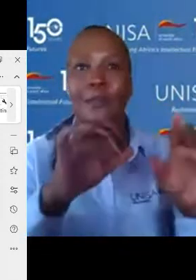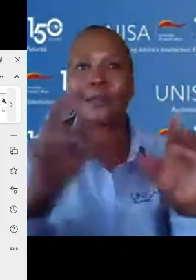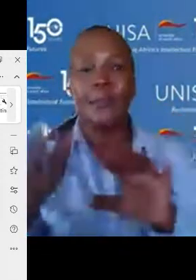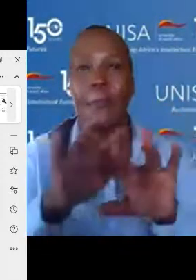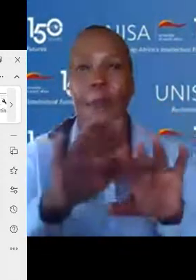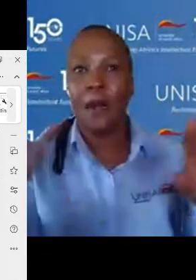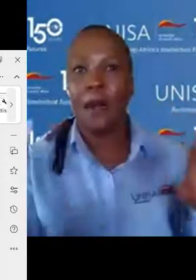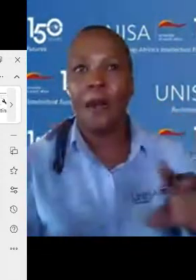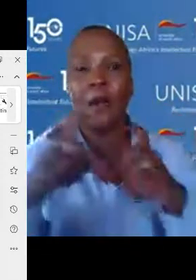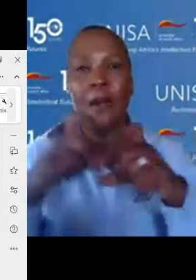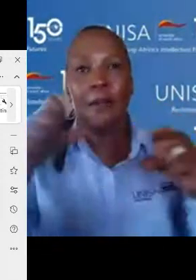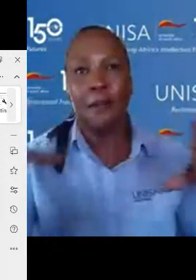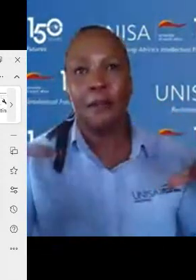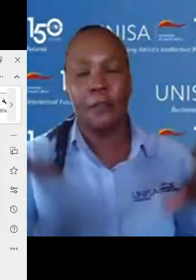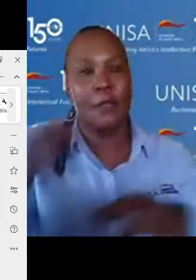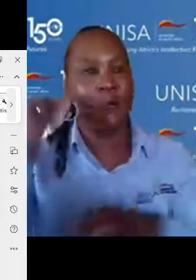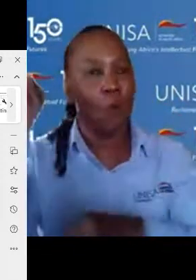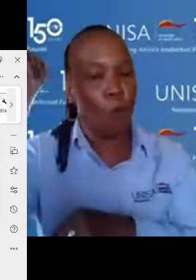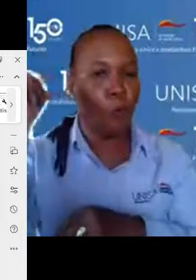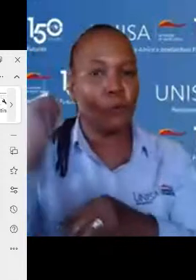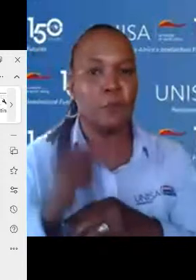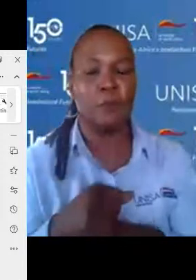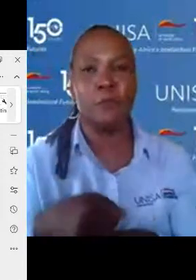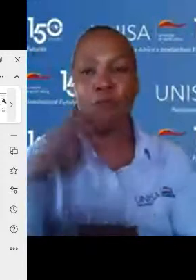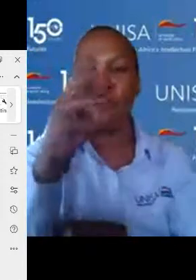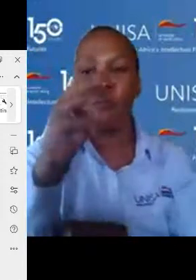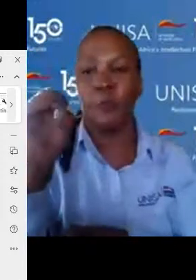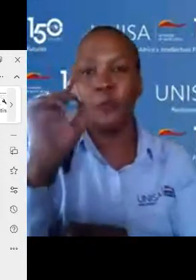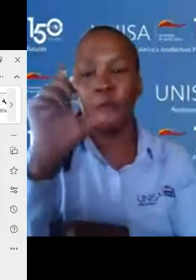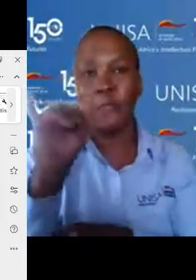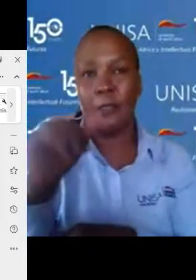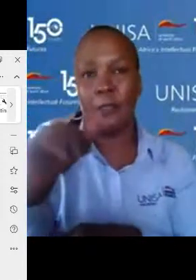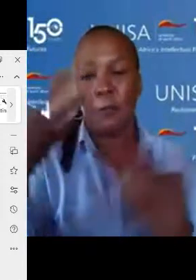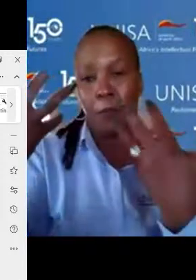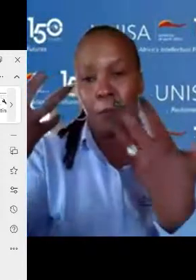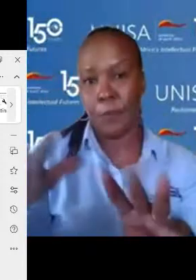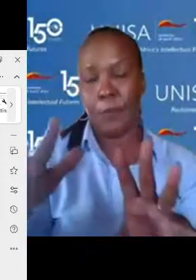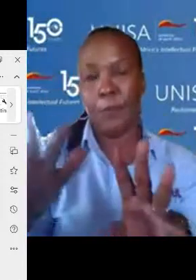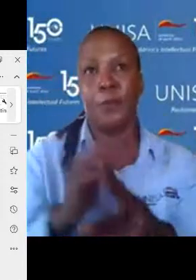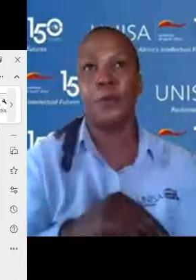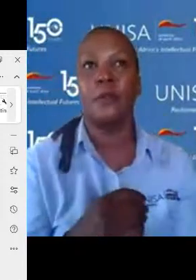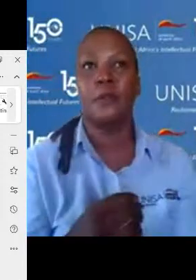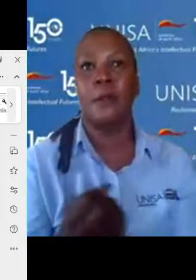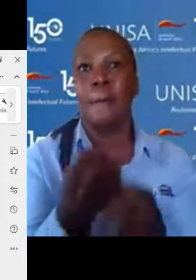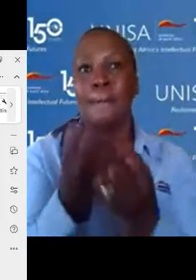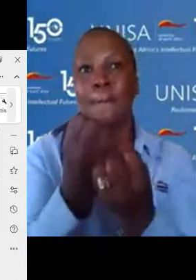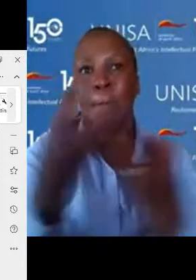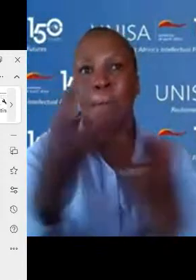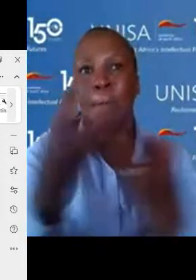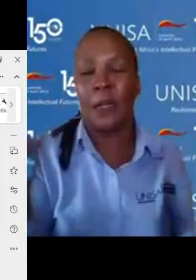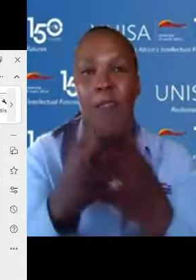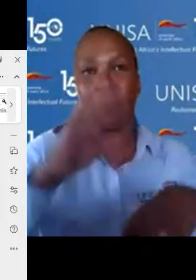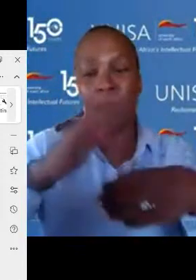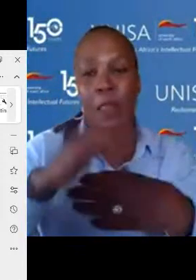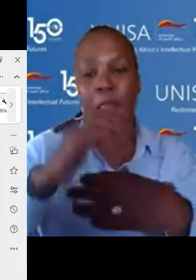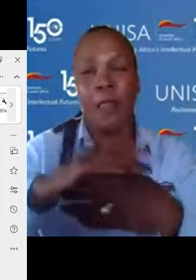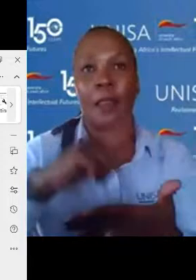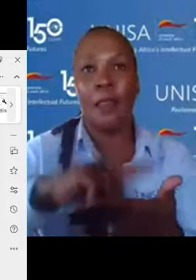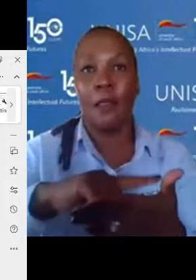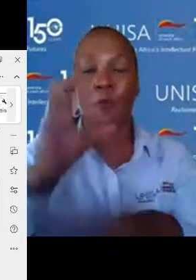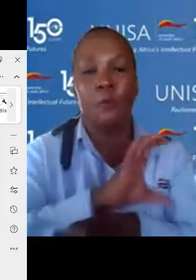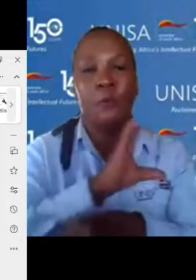and audio. Mr. Moodley has presented on multi-purpose lab. We assist our students with a